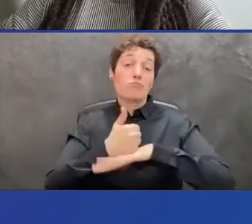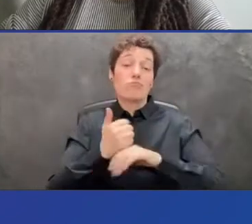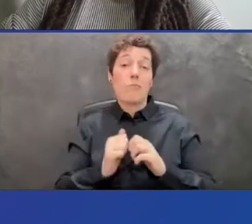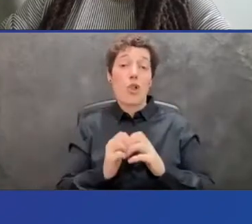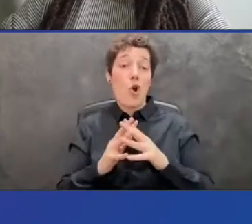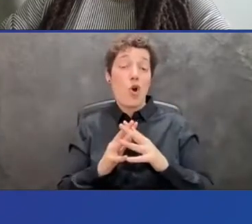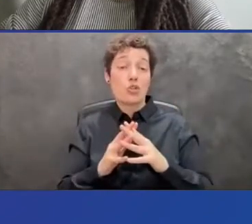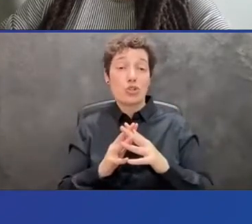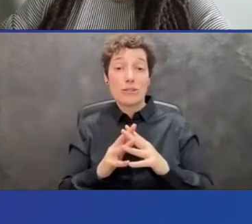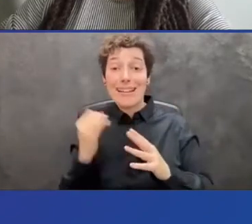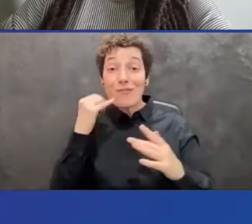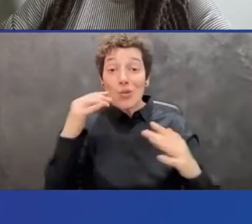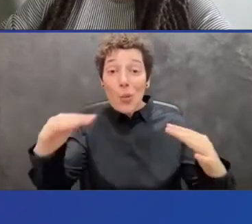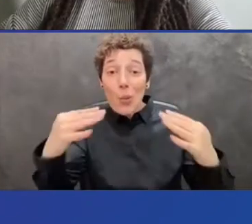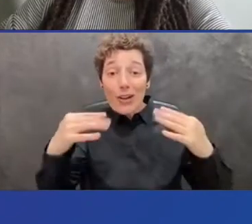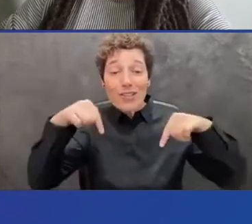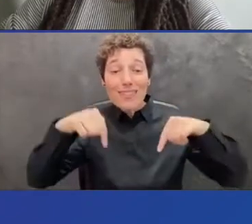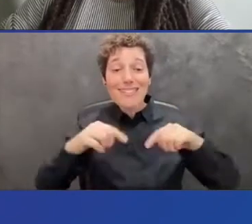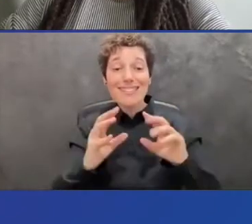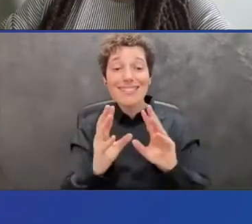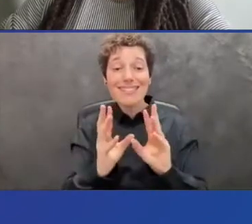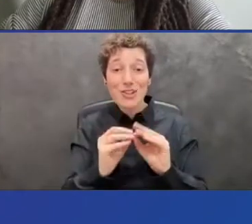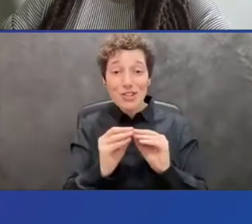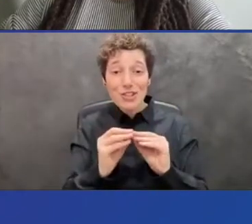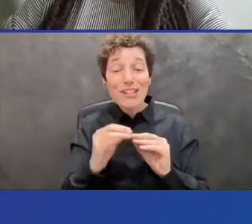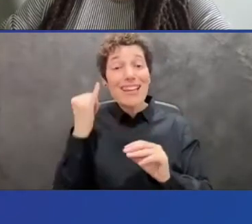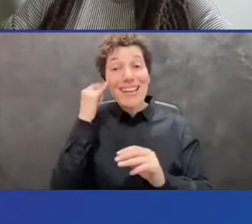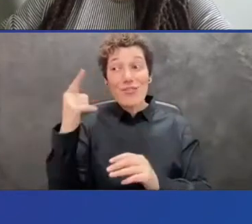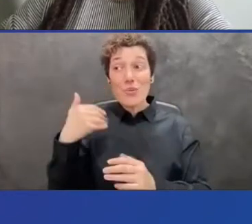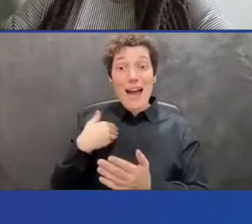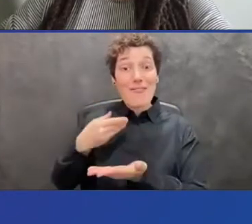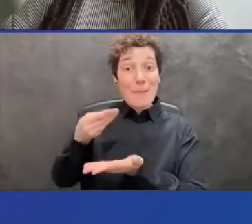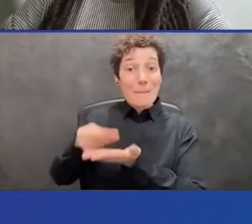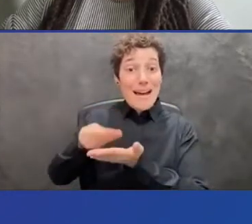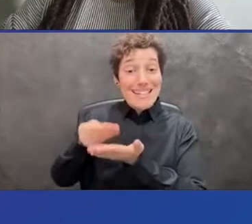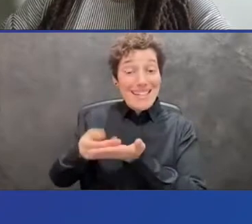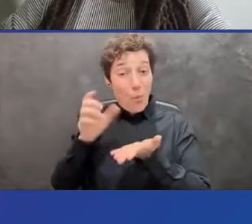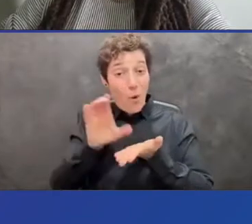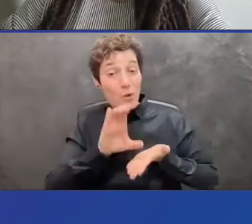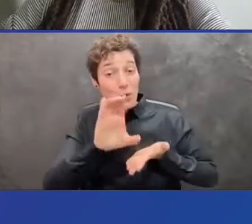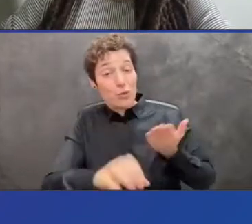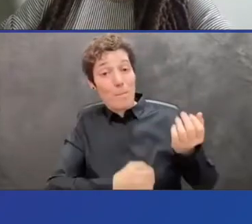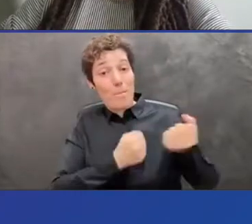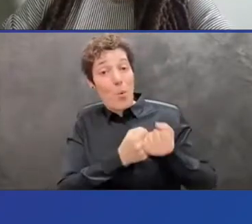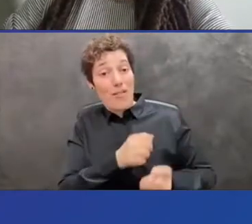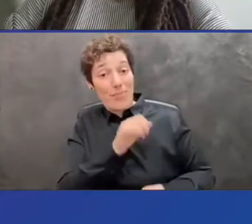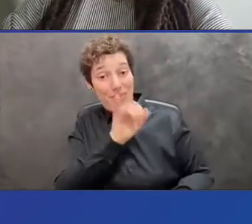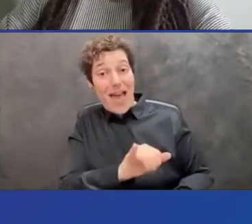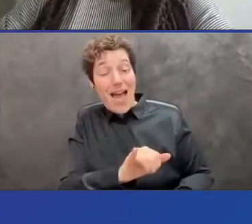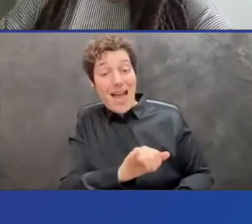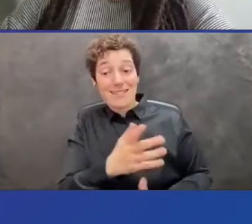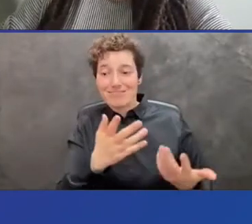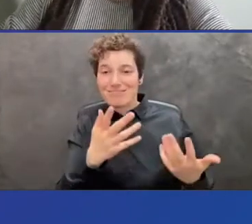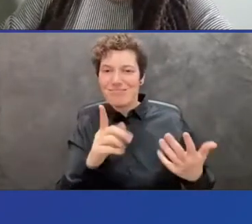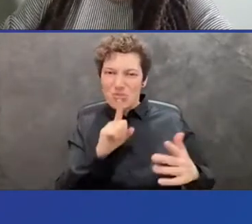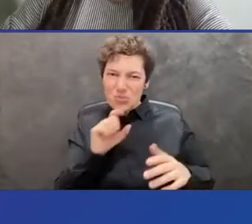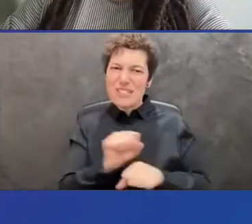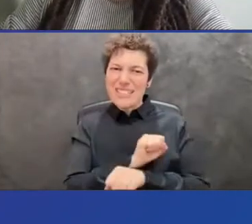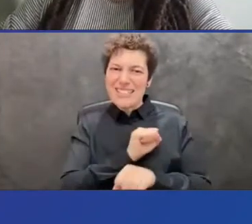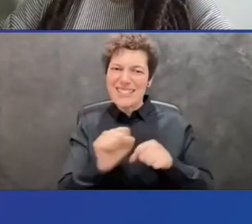For anybody watching this session, if you're a funder that would like to support that above ground